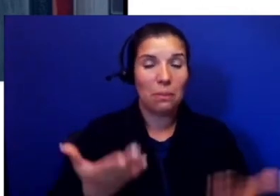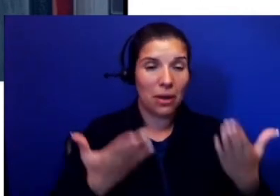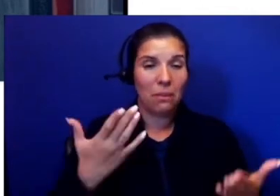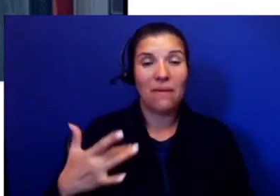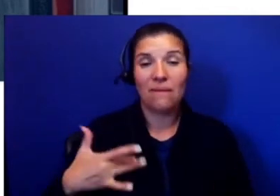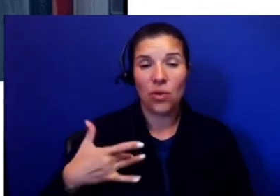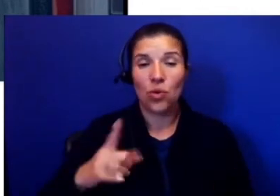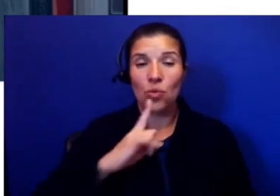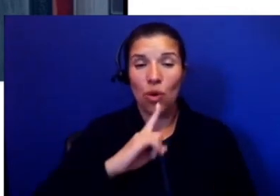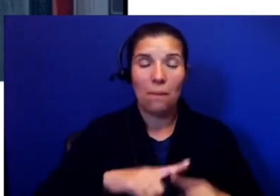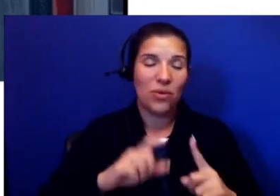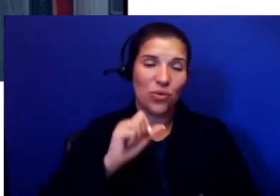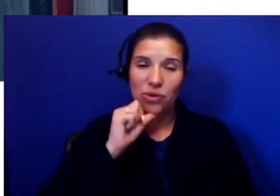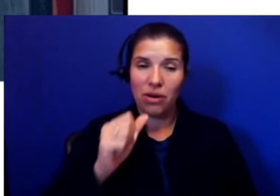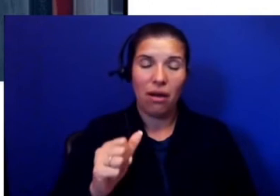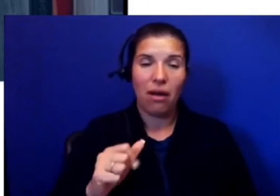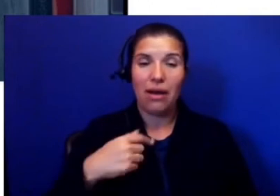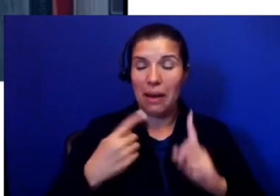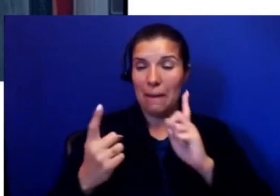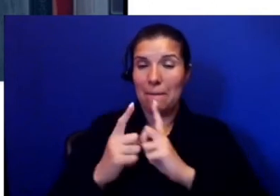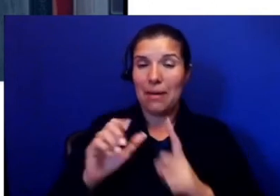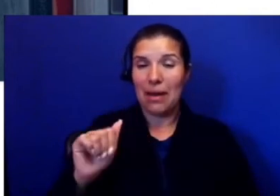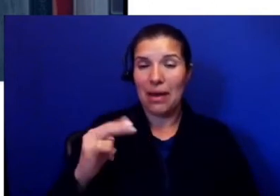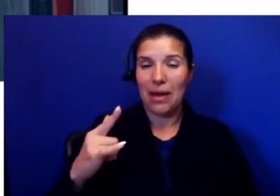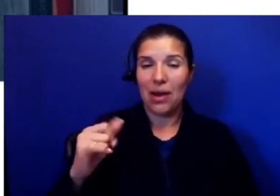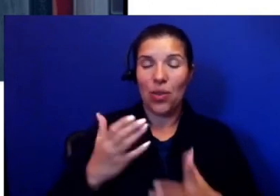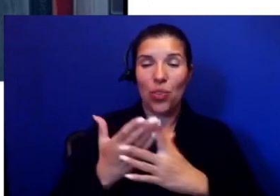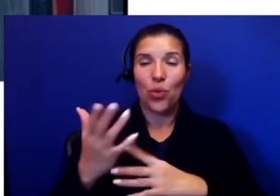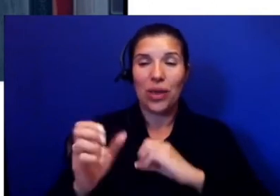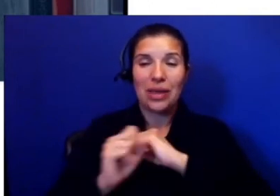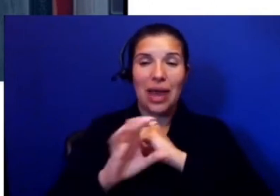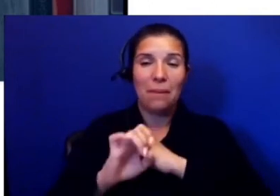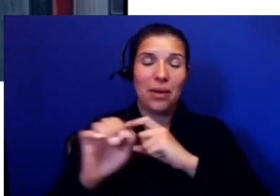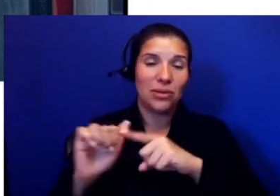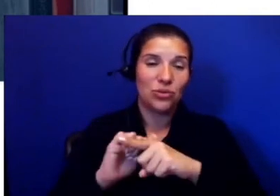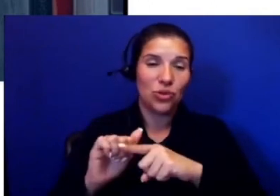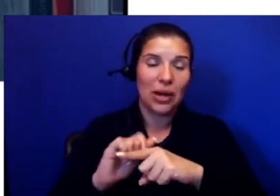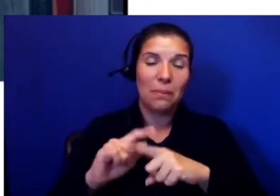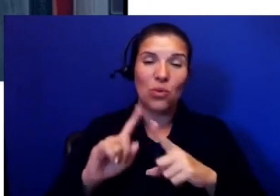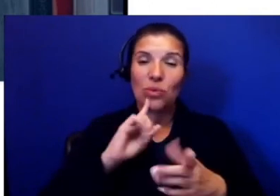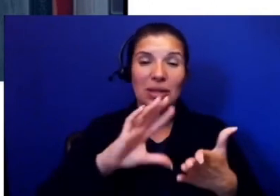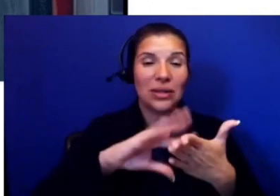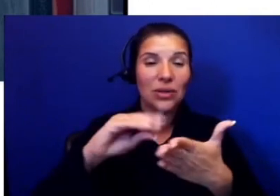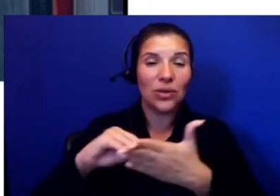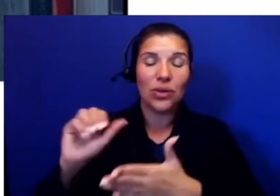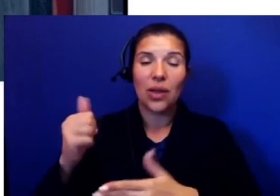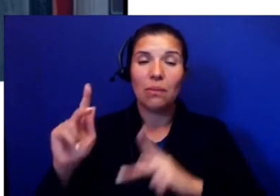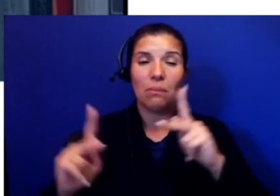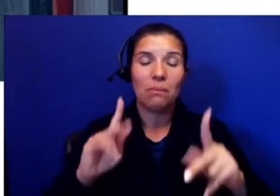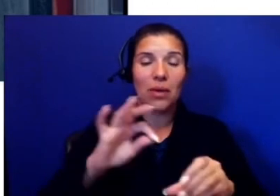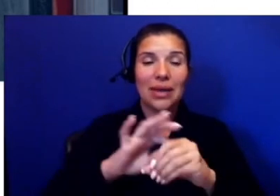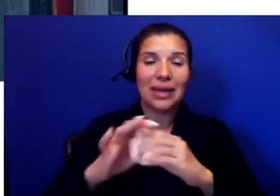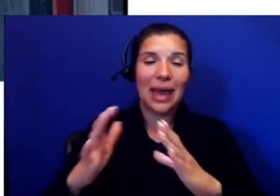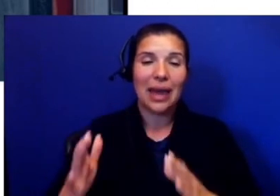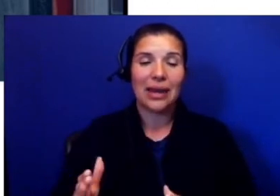but you're not. Like I said, I met Angela through some campaign training events, but just getting to know other candidates who are